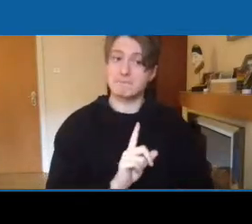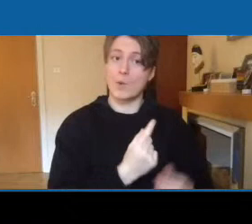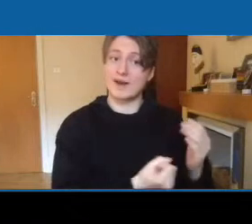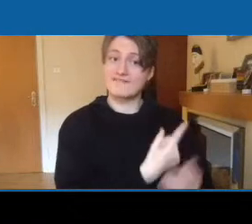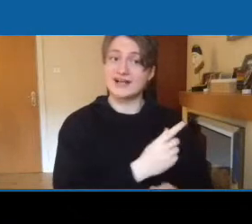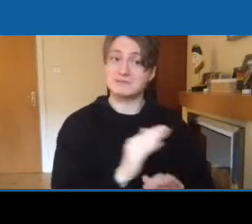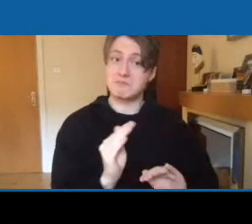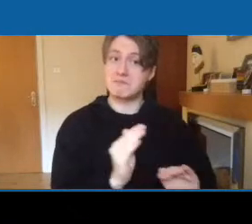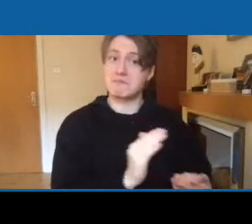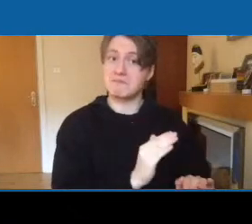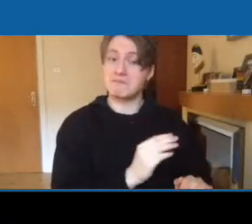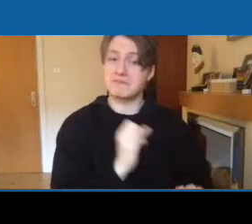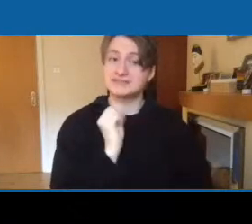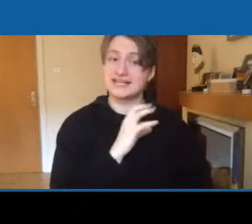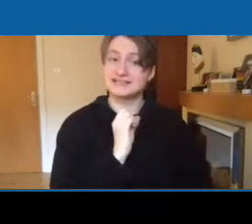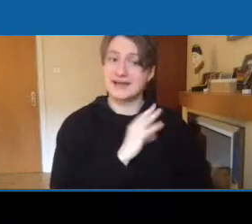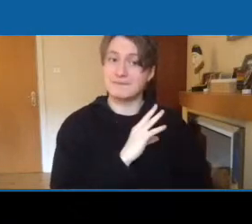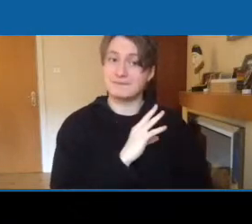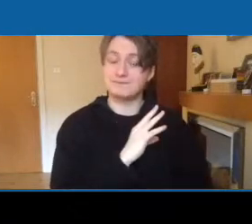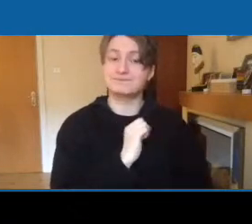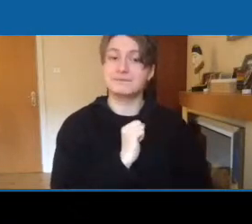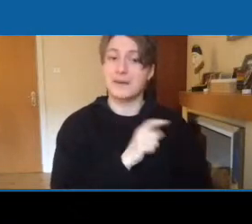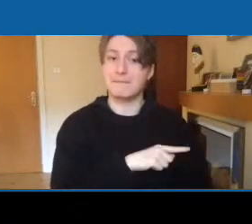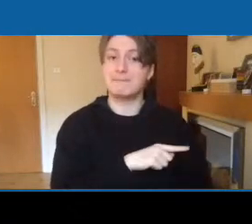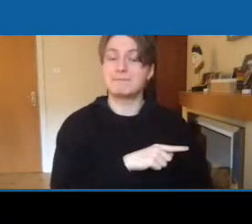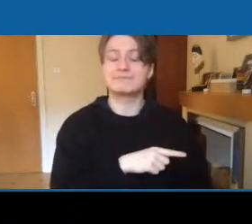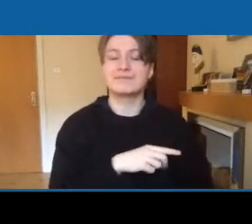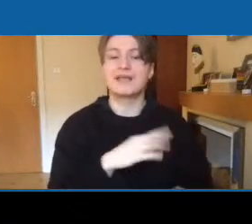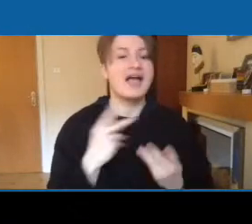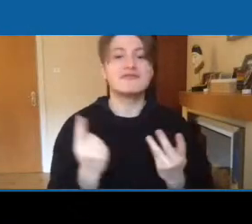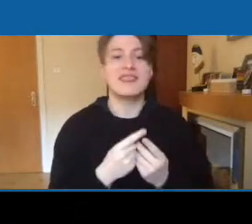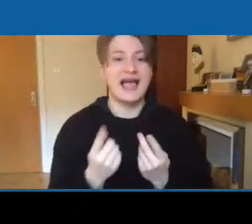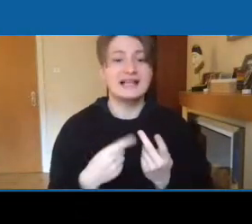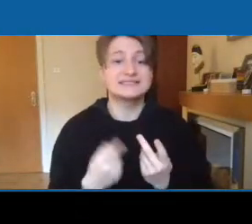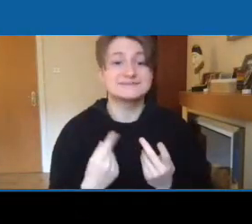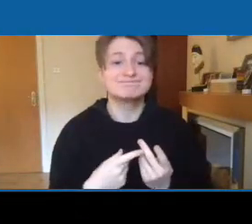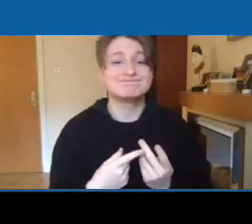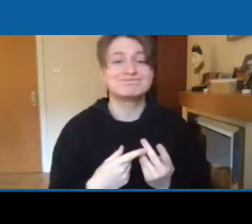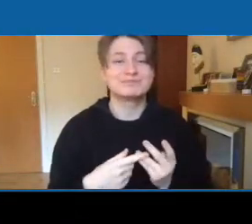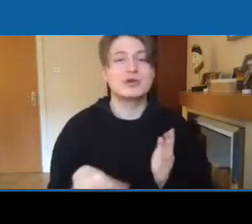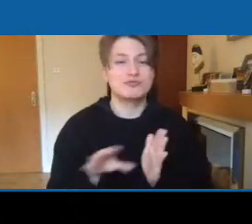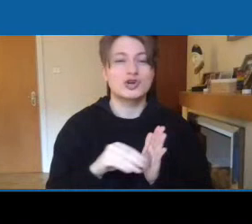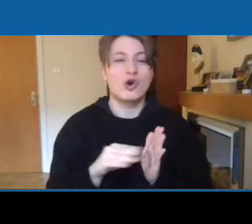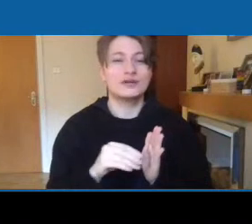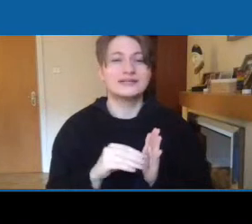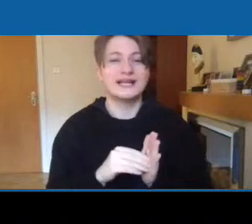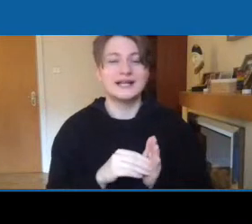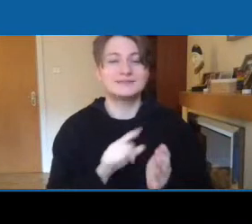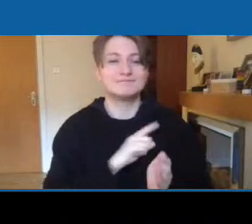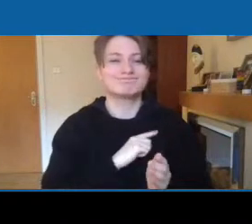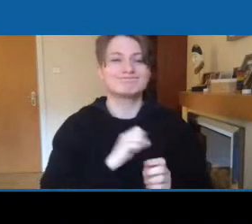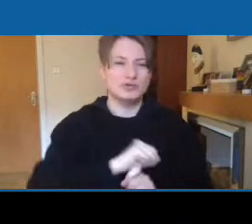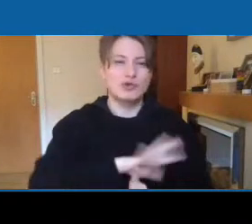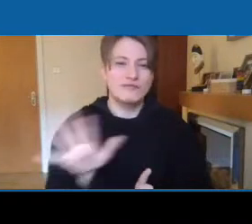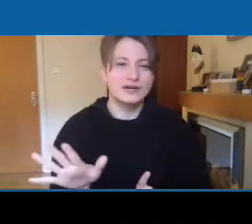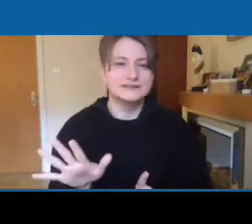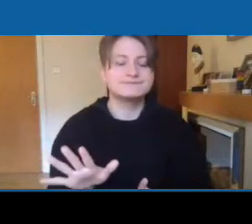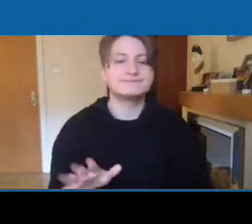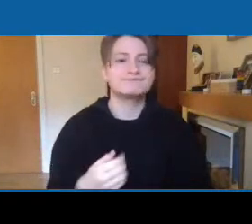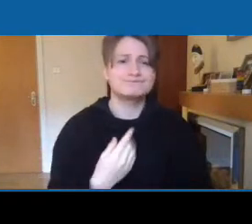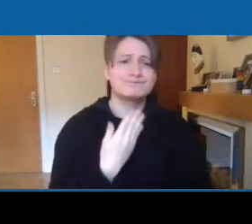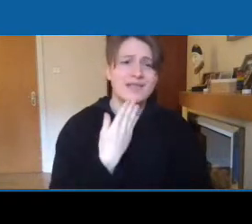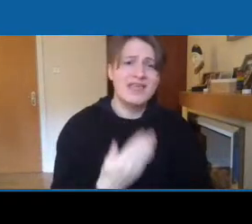on Saturday, but everything has been pre-recorded to comply with public health guidelines. And I'd like to thank all the artists